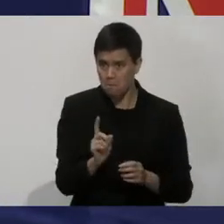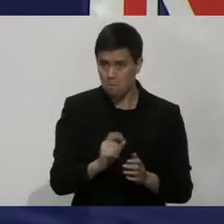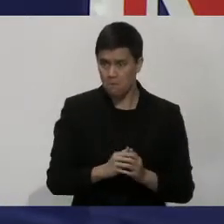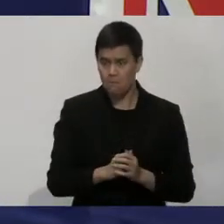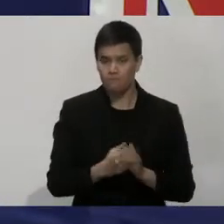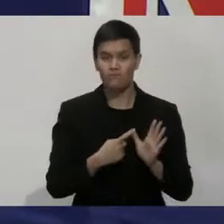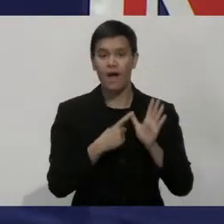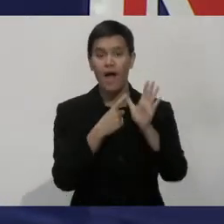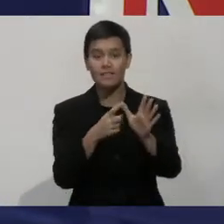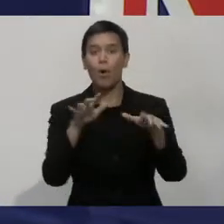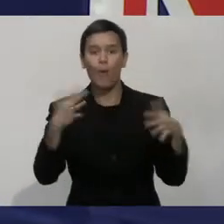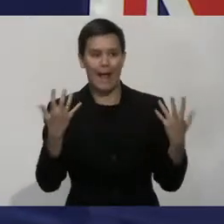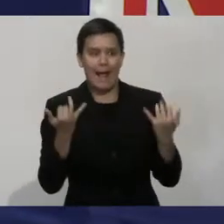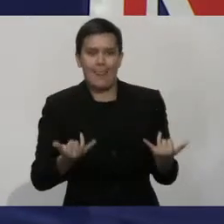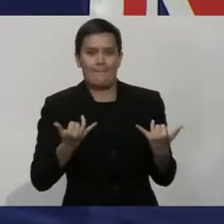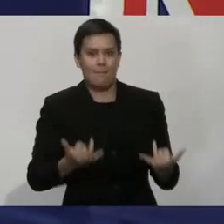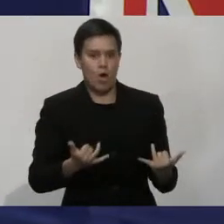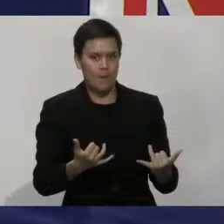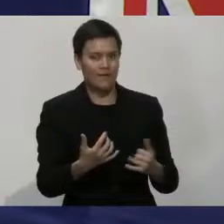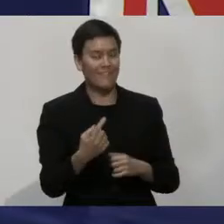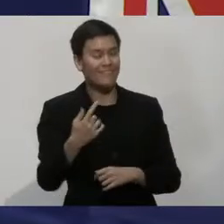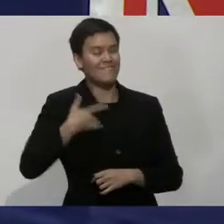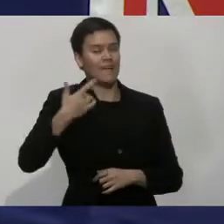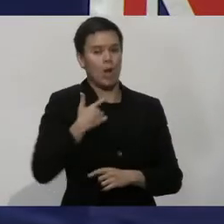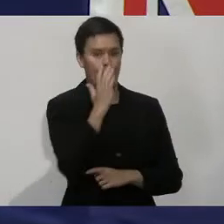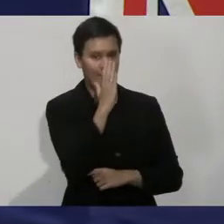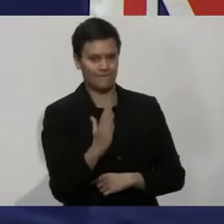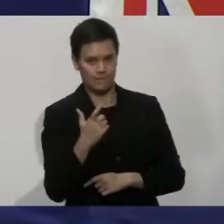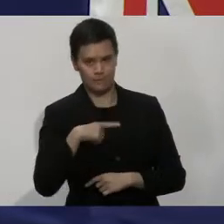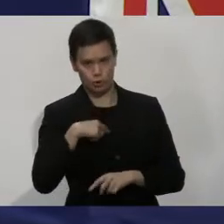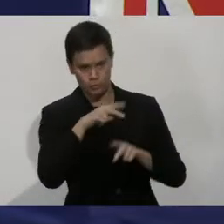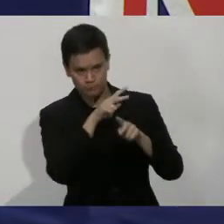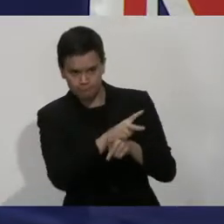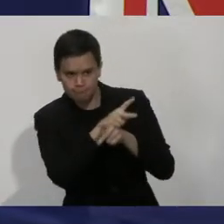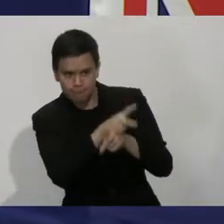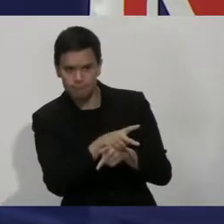information, and so that's being pursued as we speak. Okay, Henry.